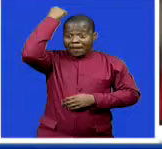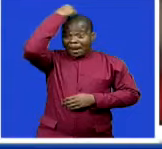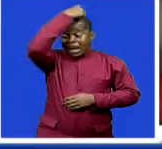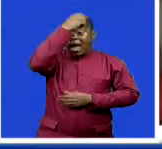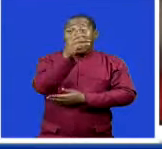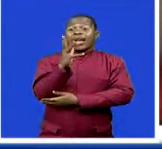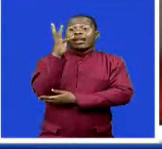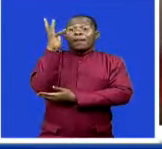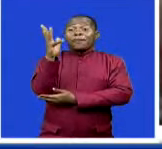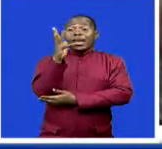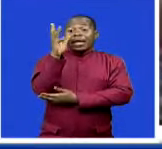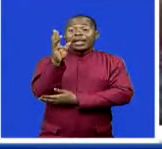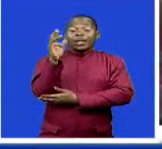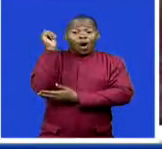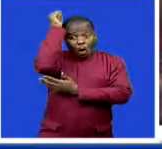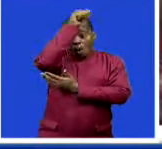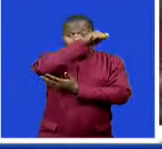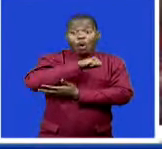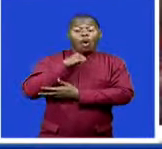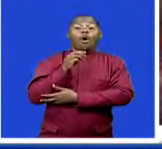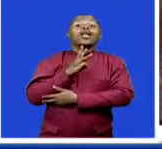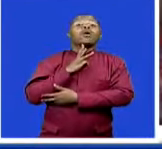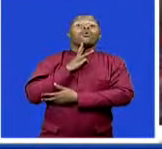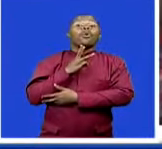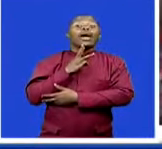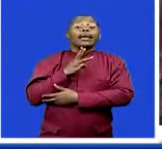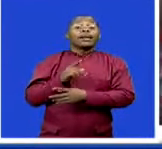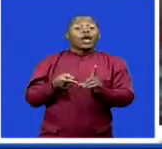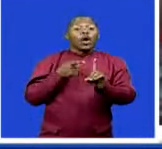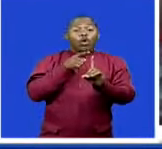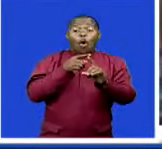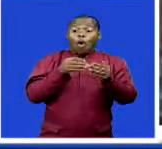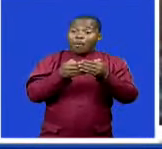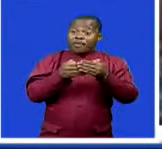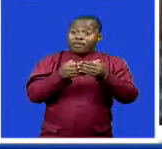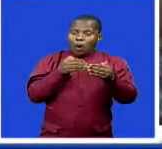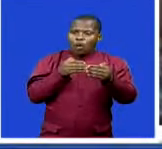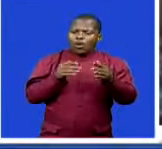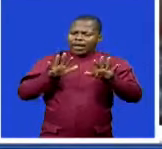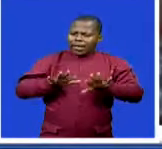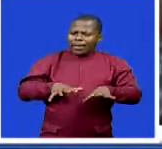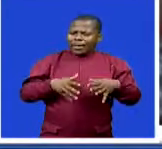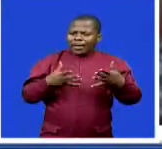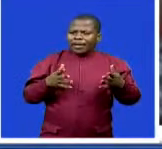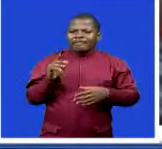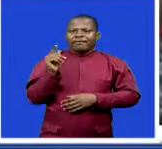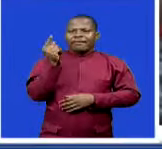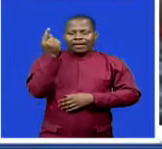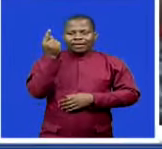But before communicating the message, His Majesty led the gathering in song.